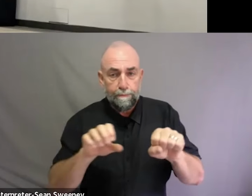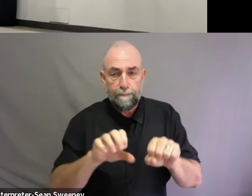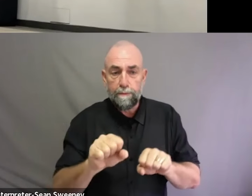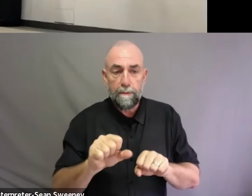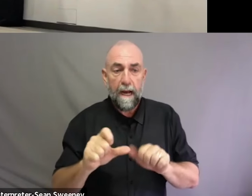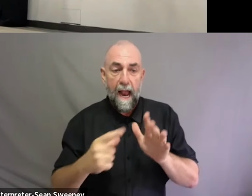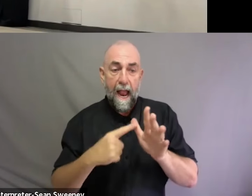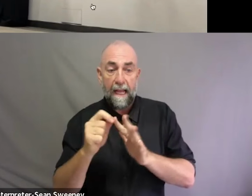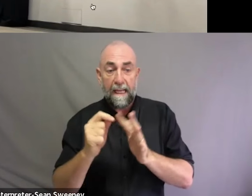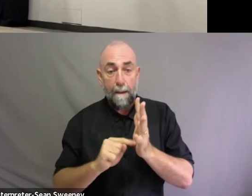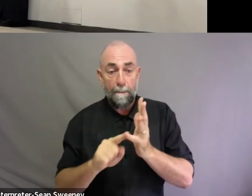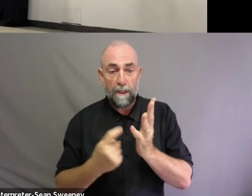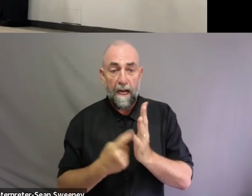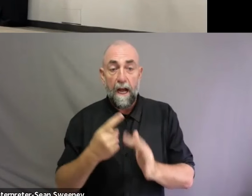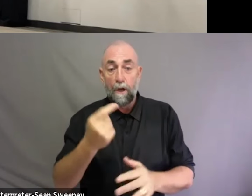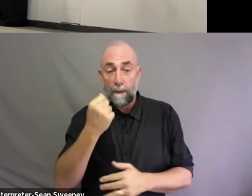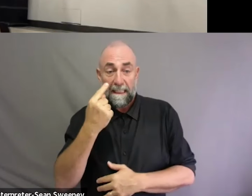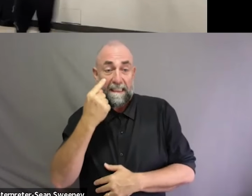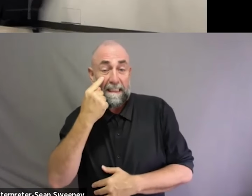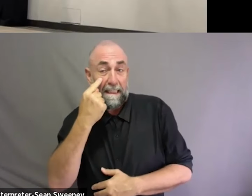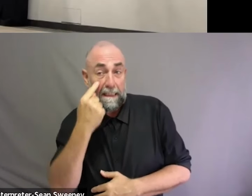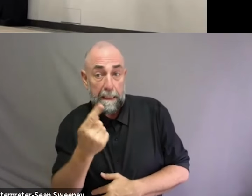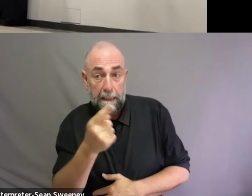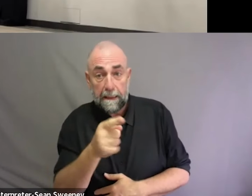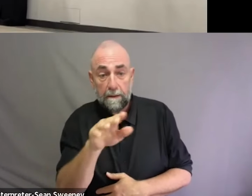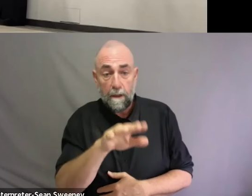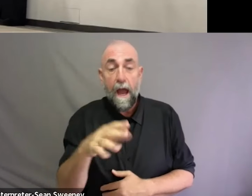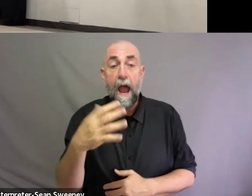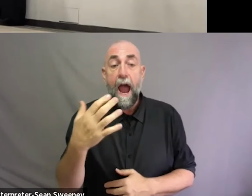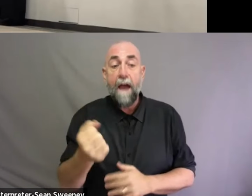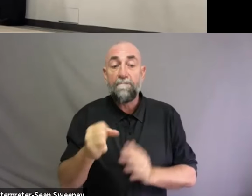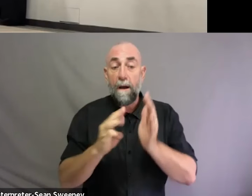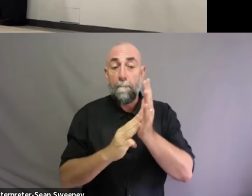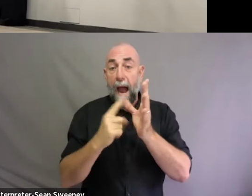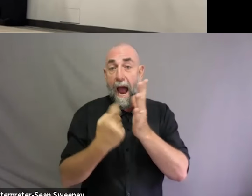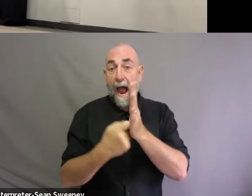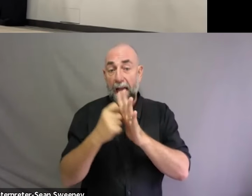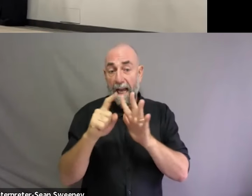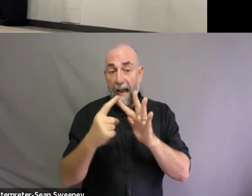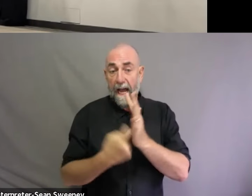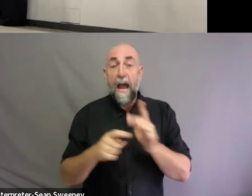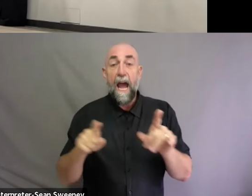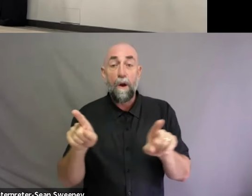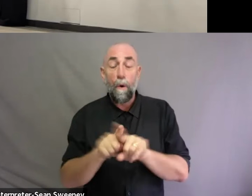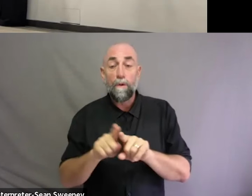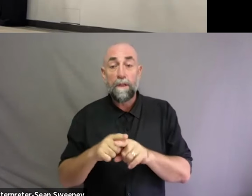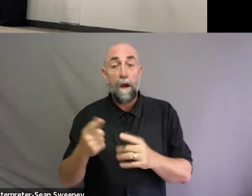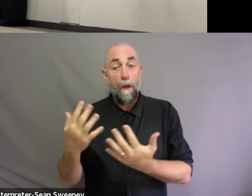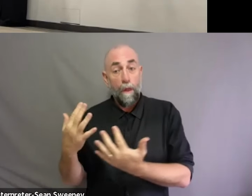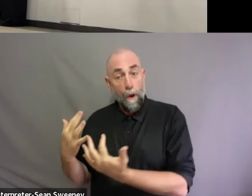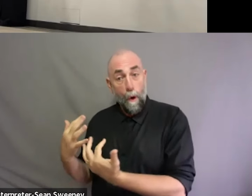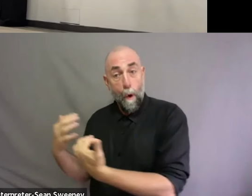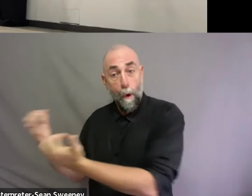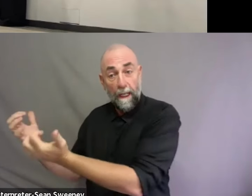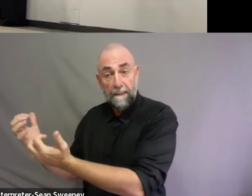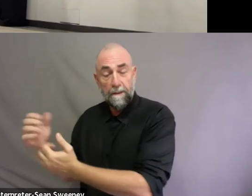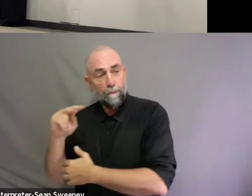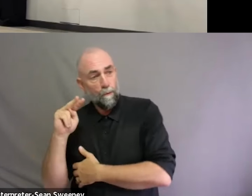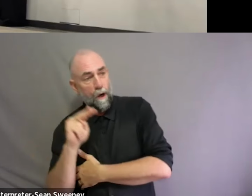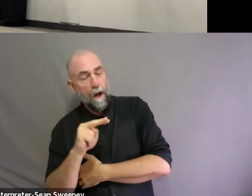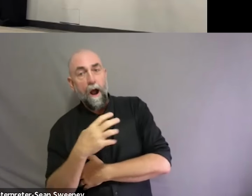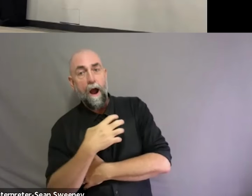system you can see that has the markers on it, also enabled the audience and other, so the audience was more people